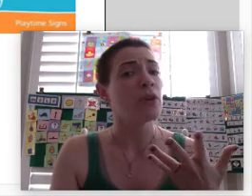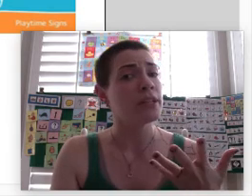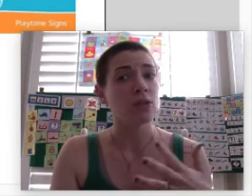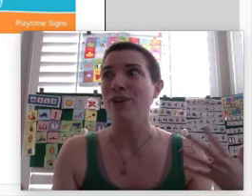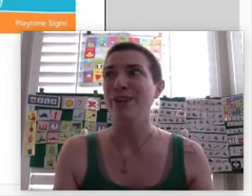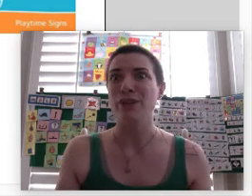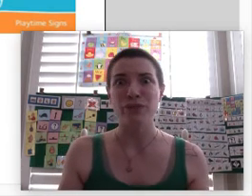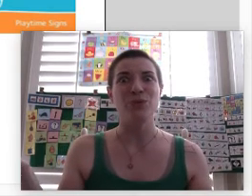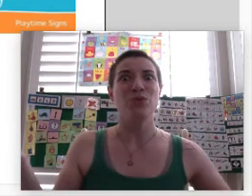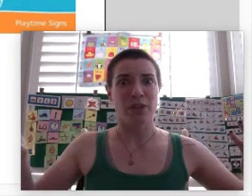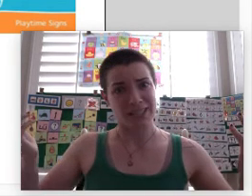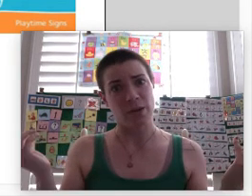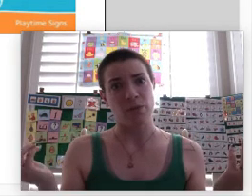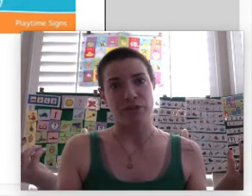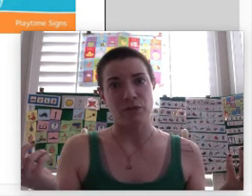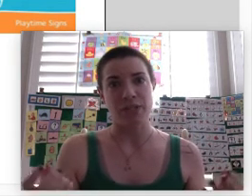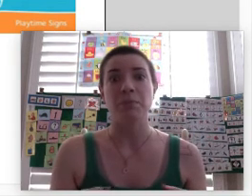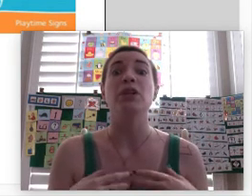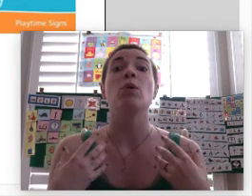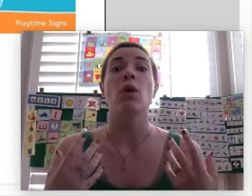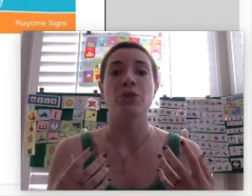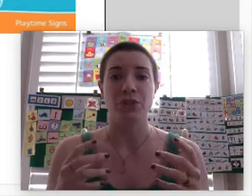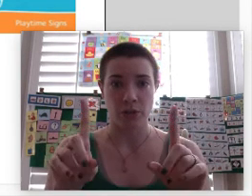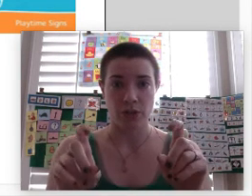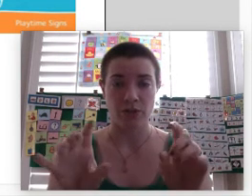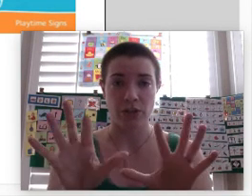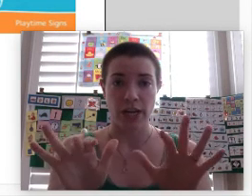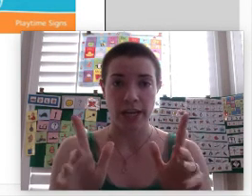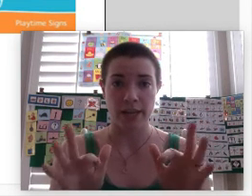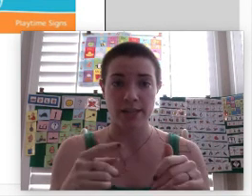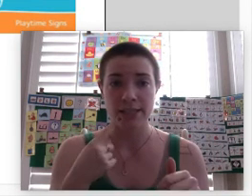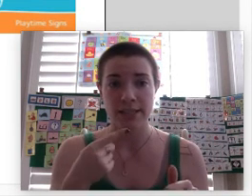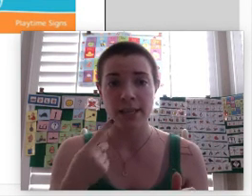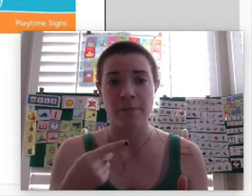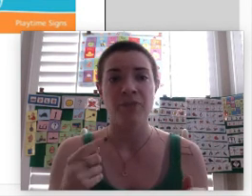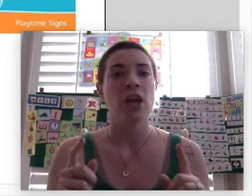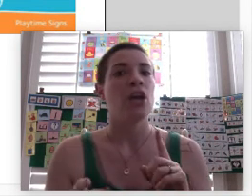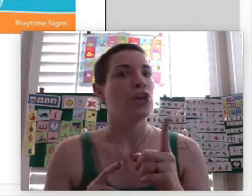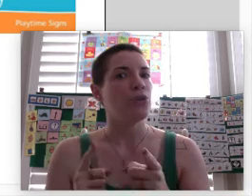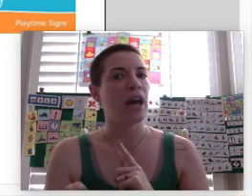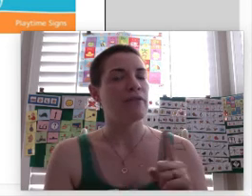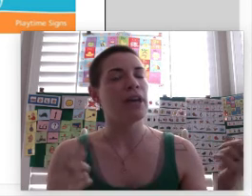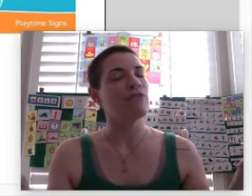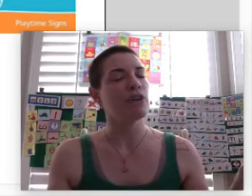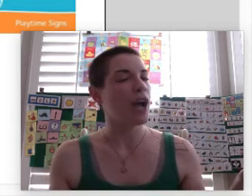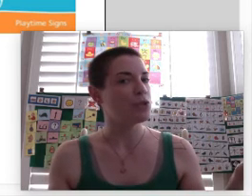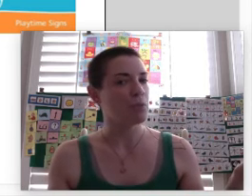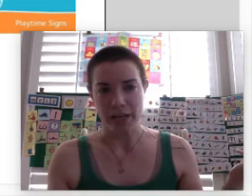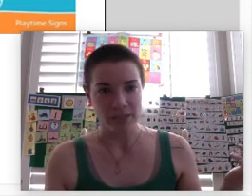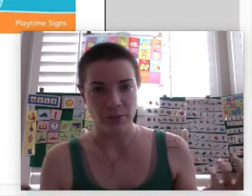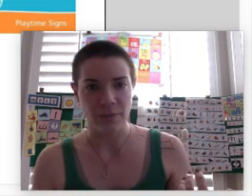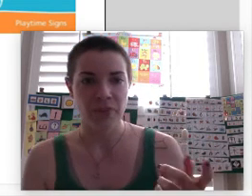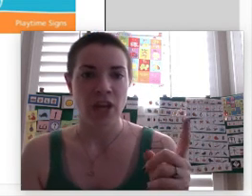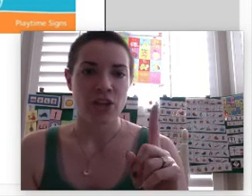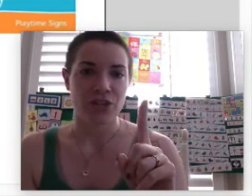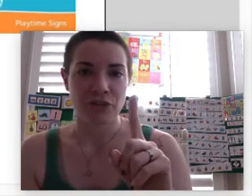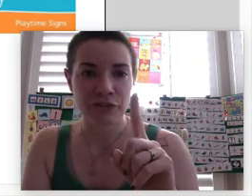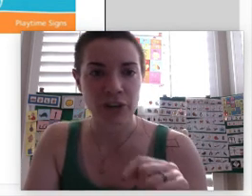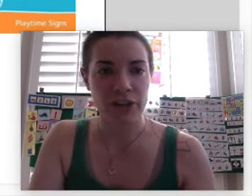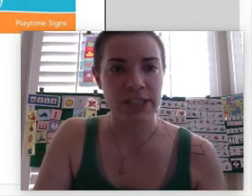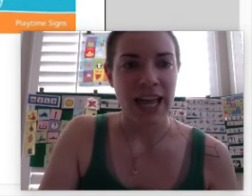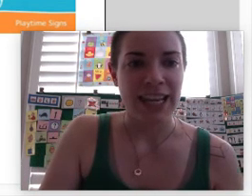your voice, or even if you do wanna sing with your voice, but you also wanna use your hands to sing, you have every option possible.